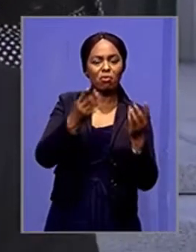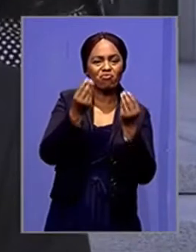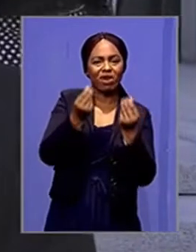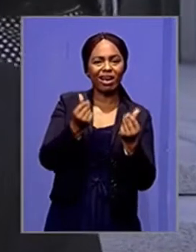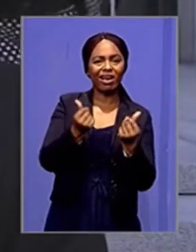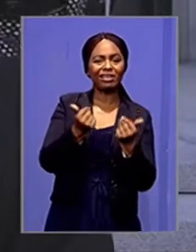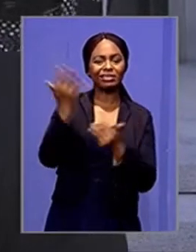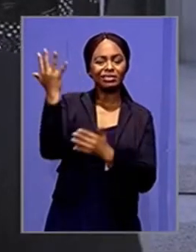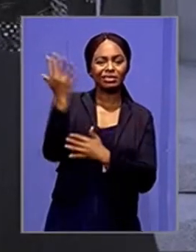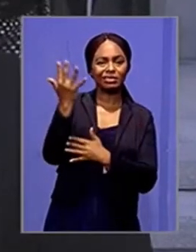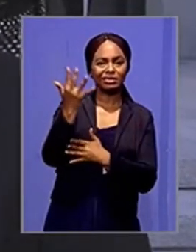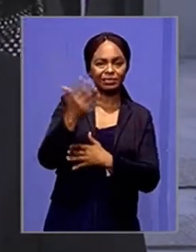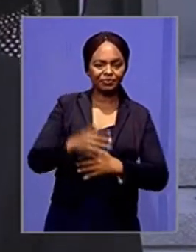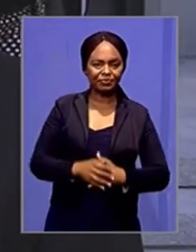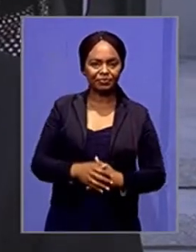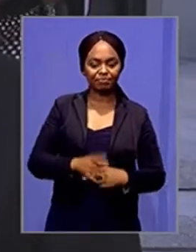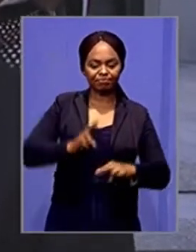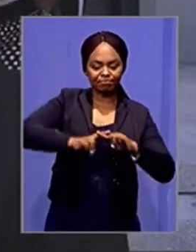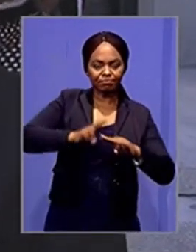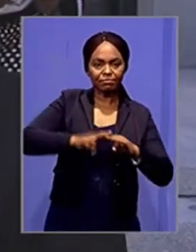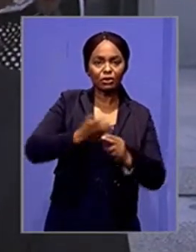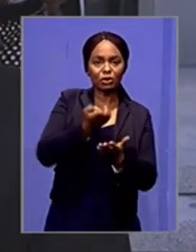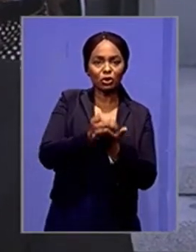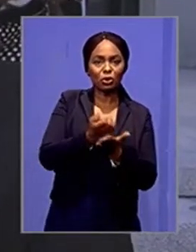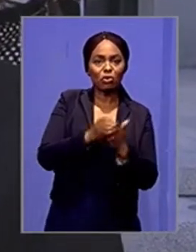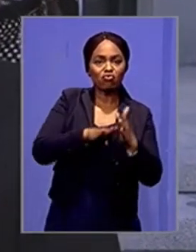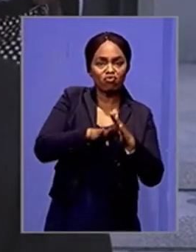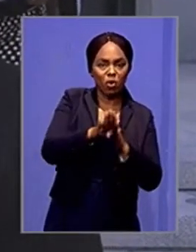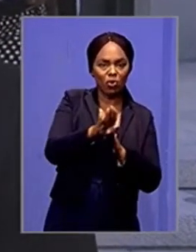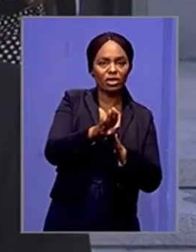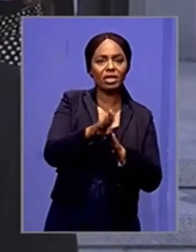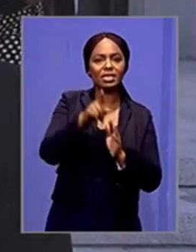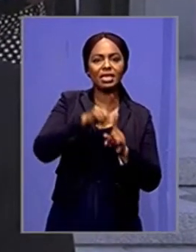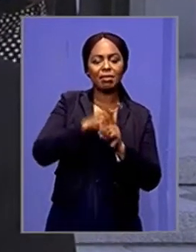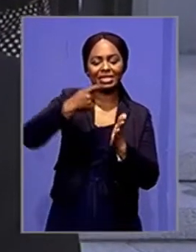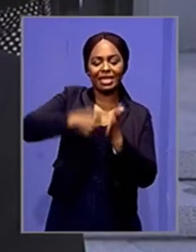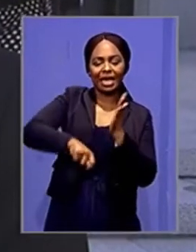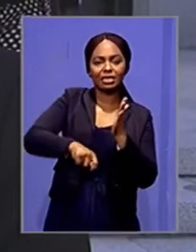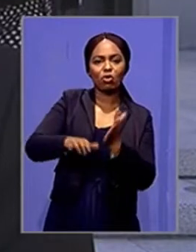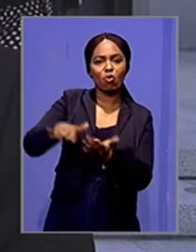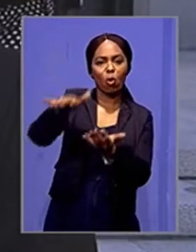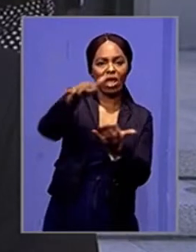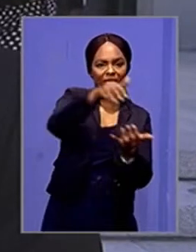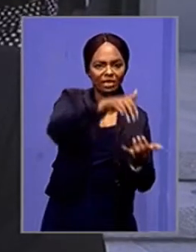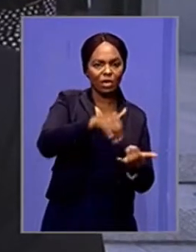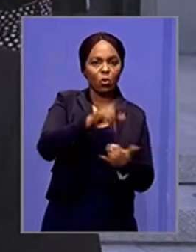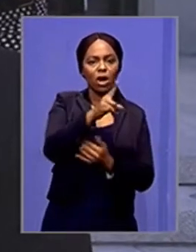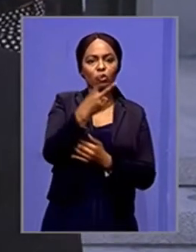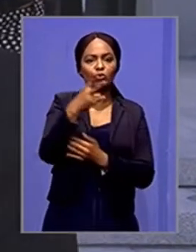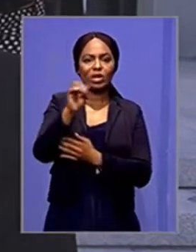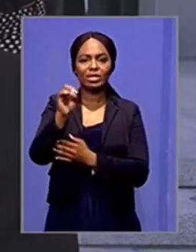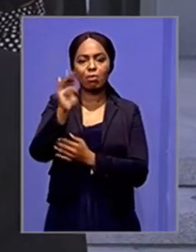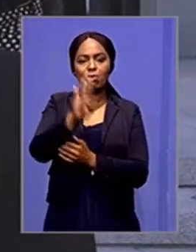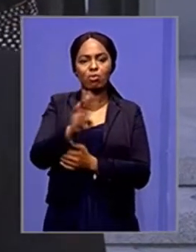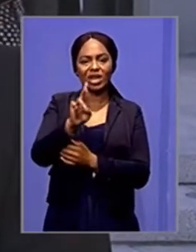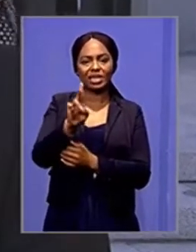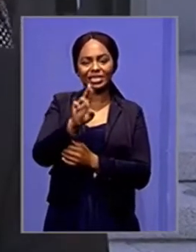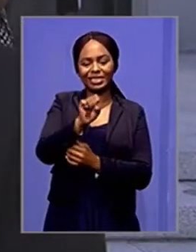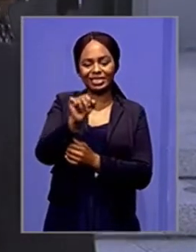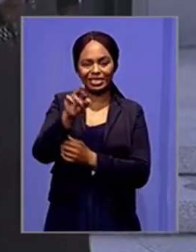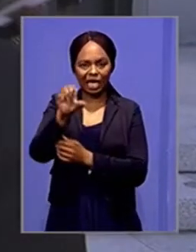presented in February. That is the economic growth. And of course, we see tax collection is up by 120 billion on the commodity